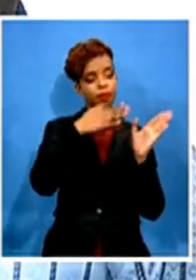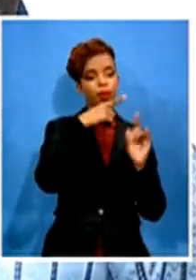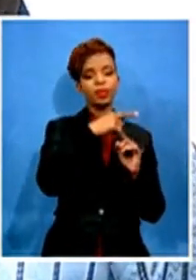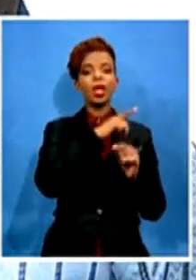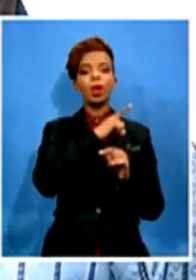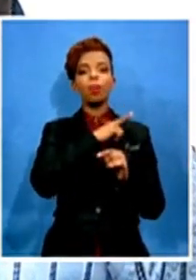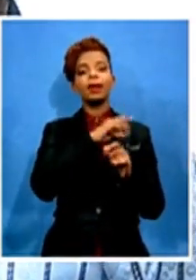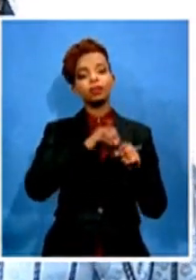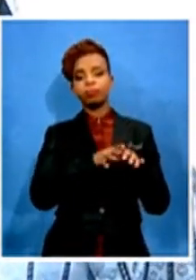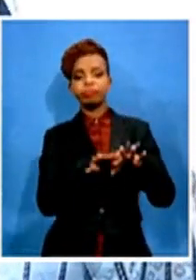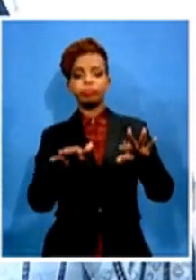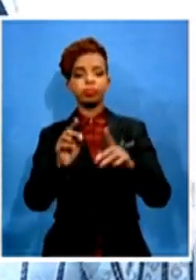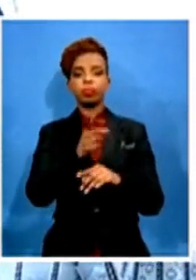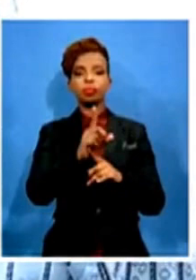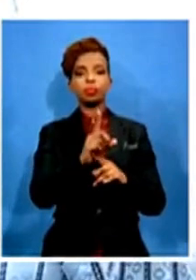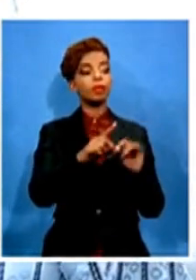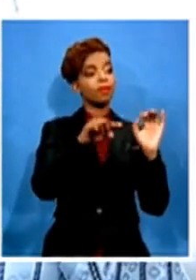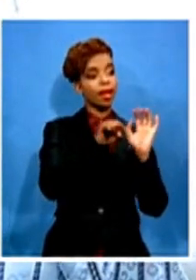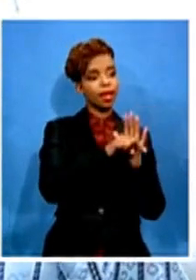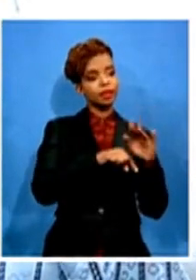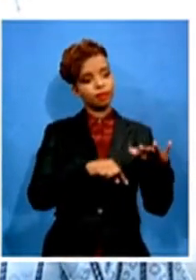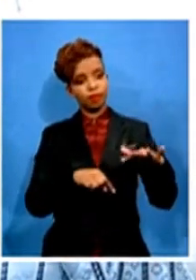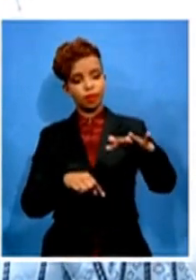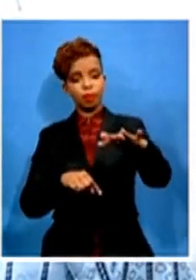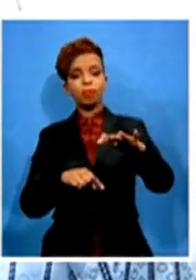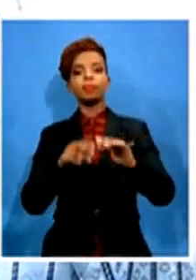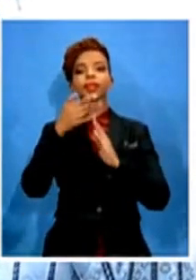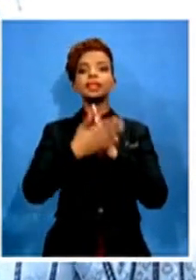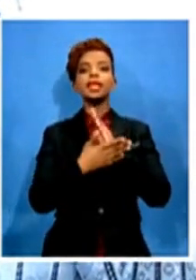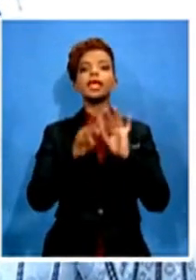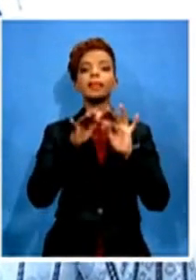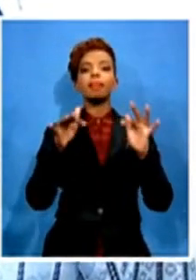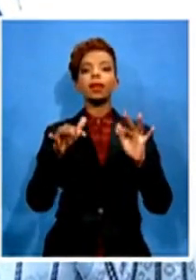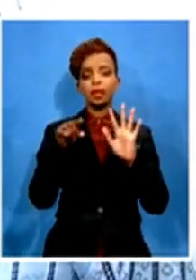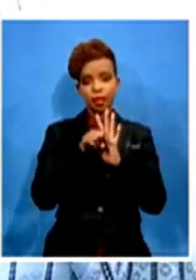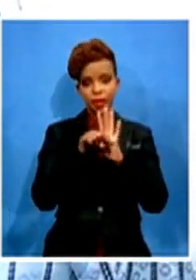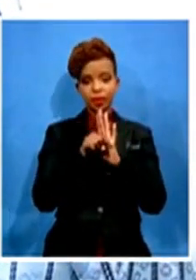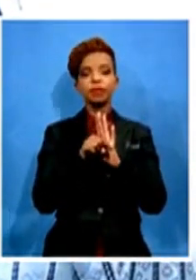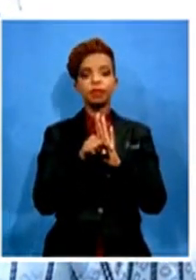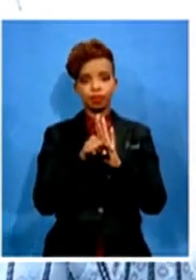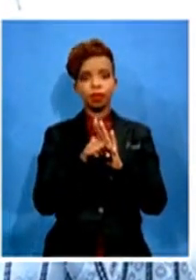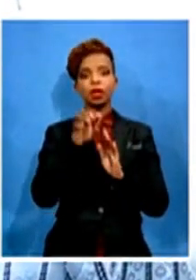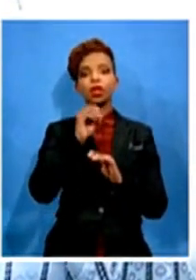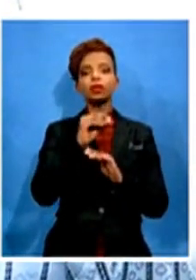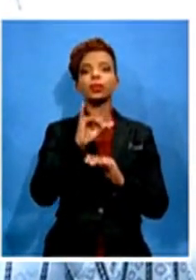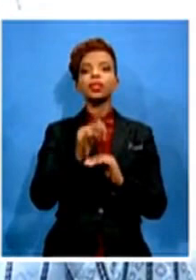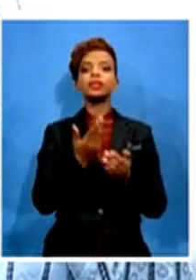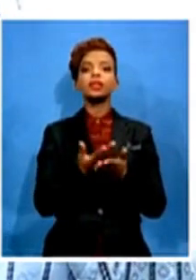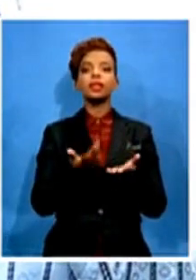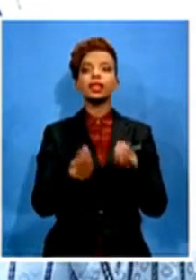to the COVID negative side to stop what we call nosocomial infection, which is an infection that you acquire through the